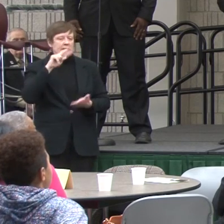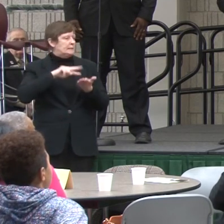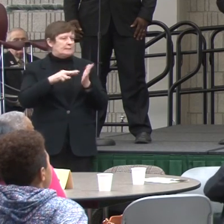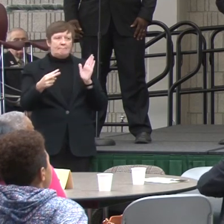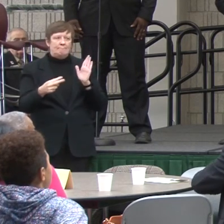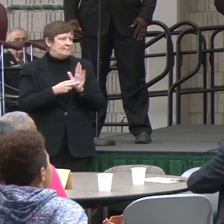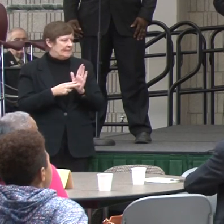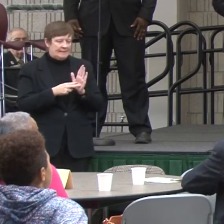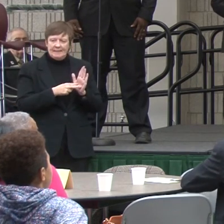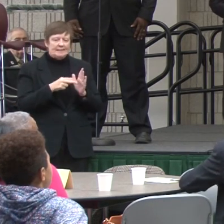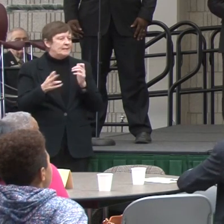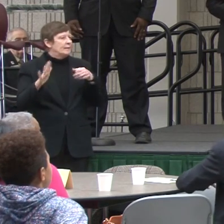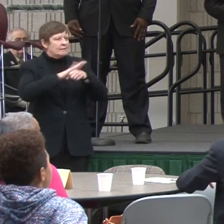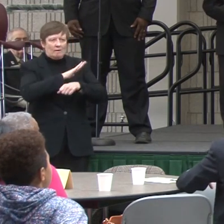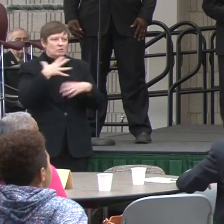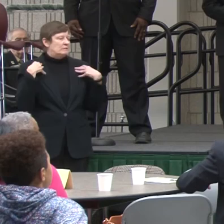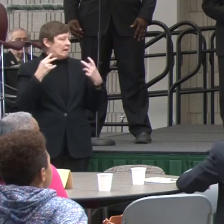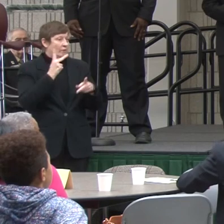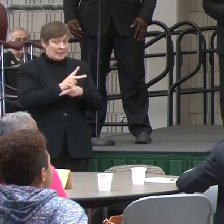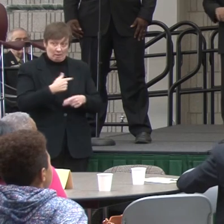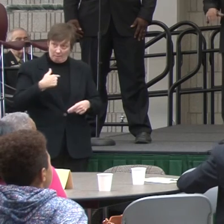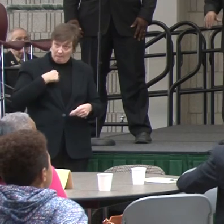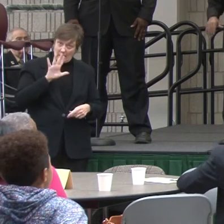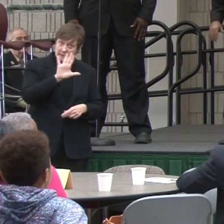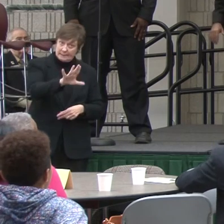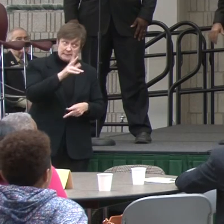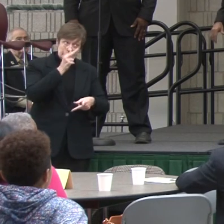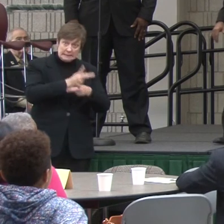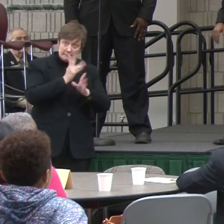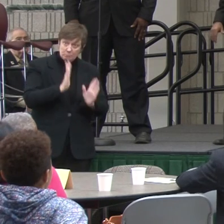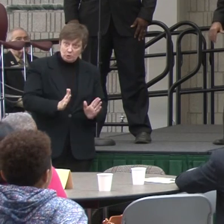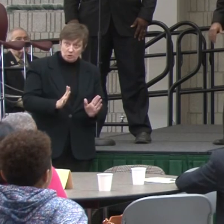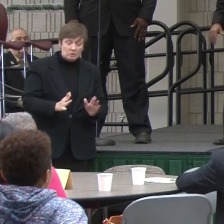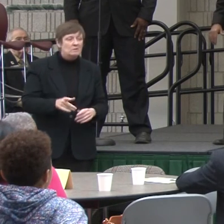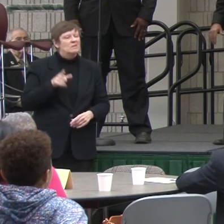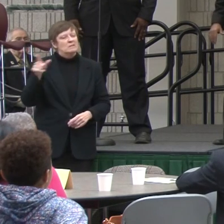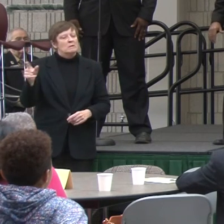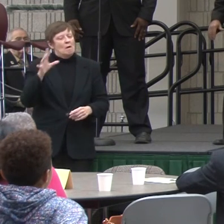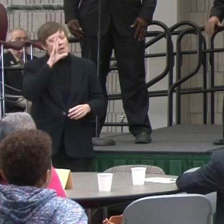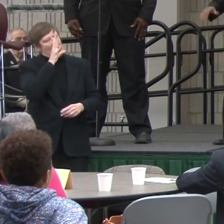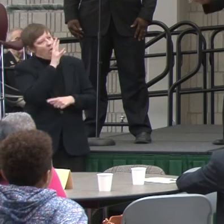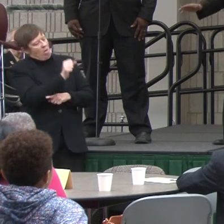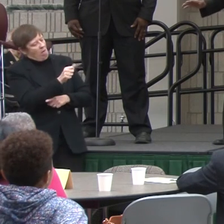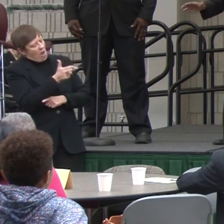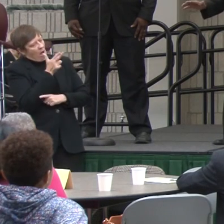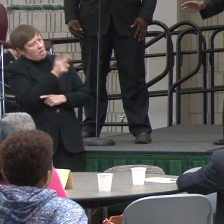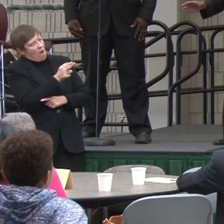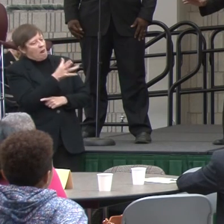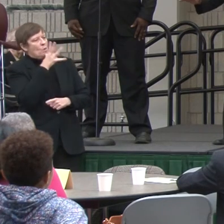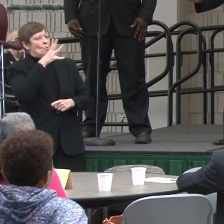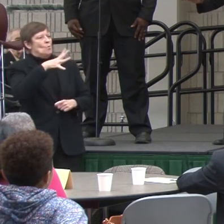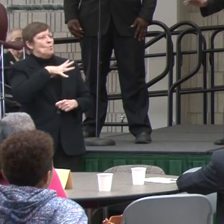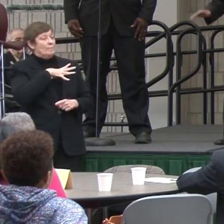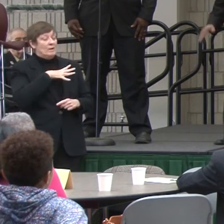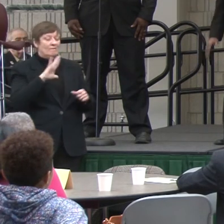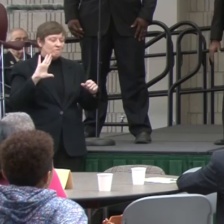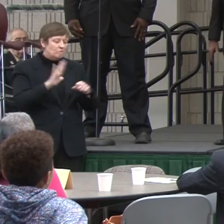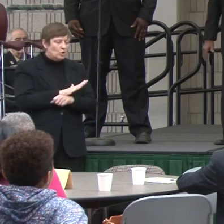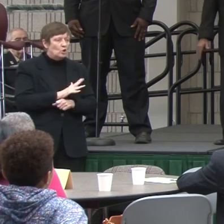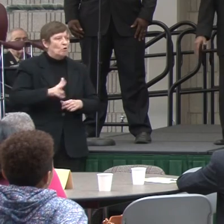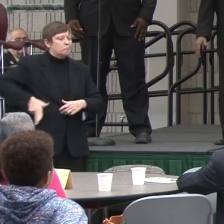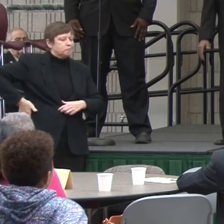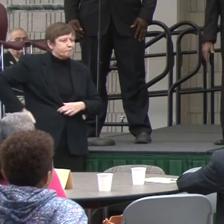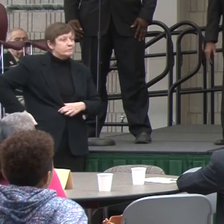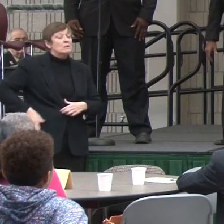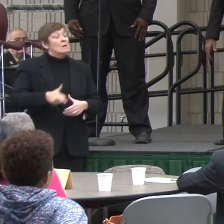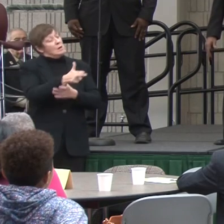covers his health care. Am I my brother's keeper? He's infatuated with guns and women. Fully loaded when he